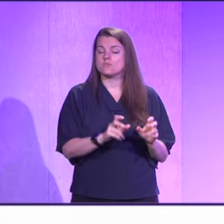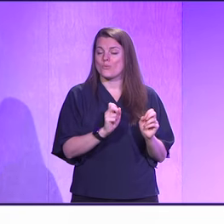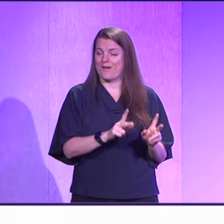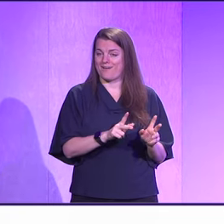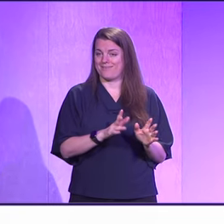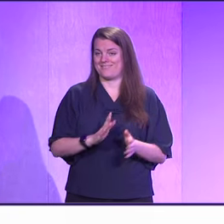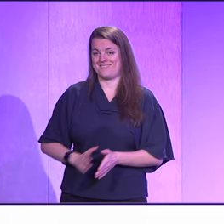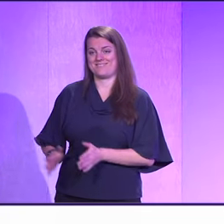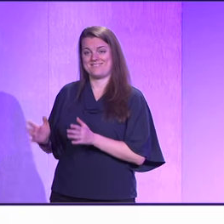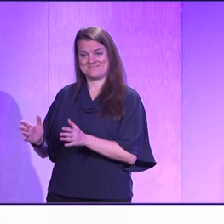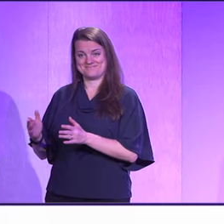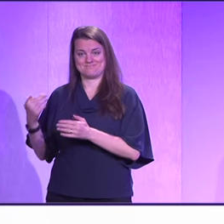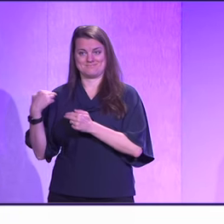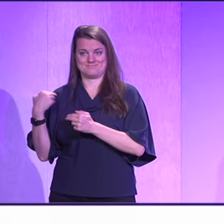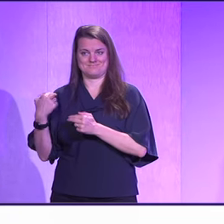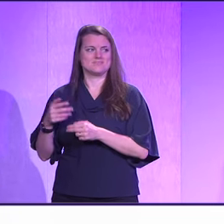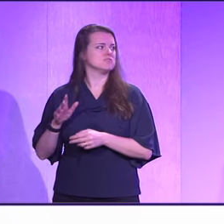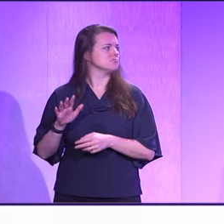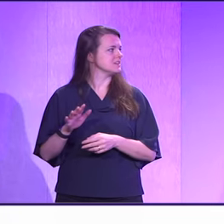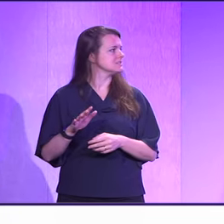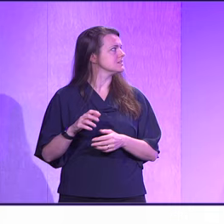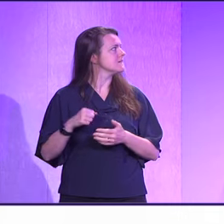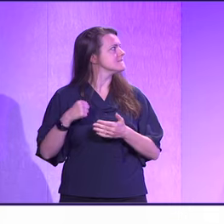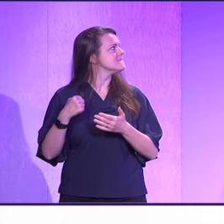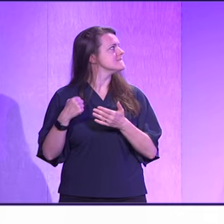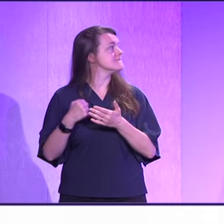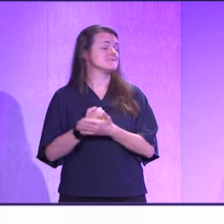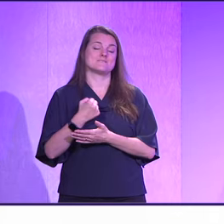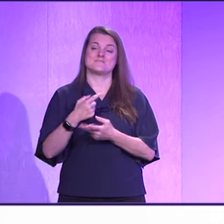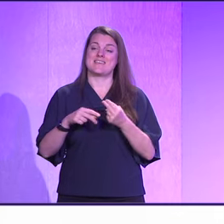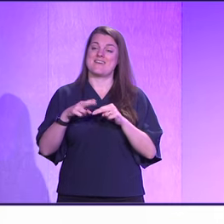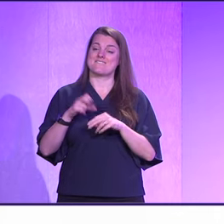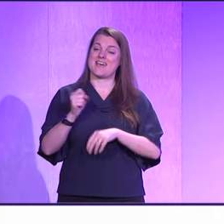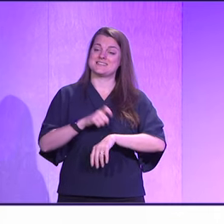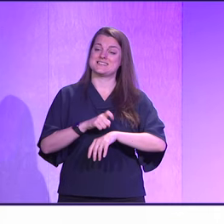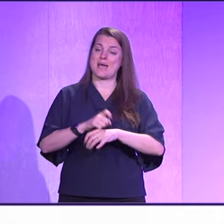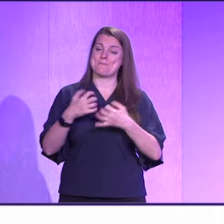So, if I had a time machine, man, I really wish I did so I wouldn't get into this career.